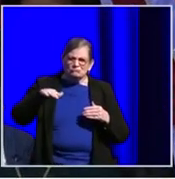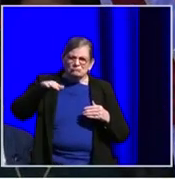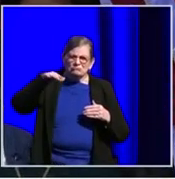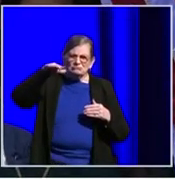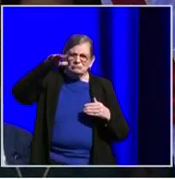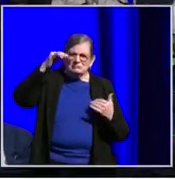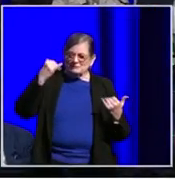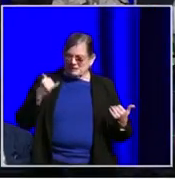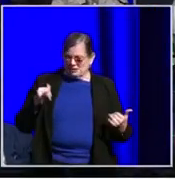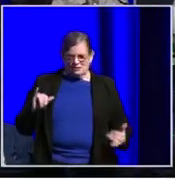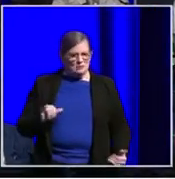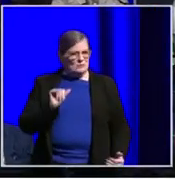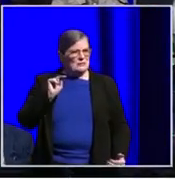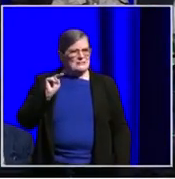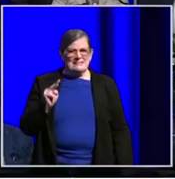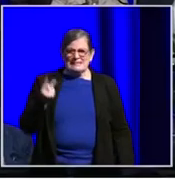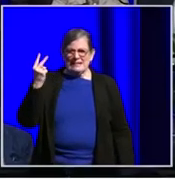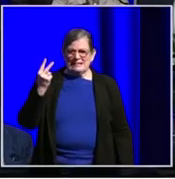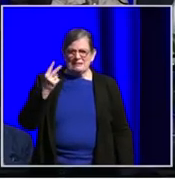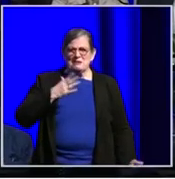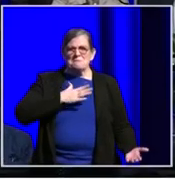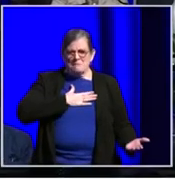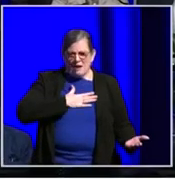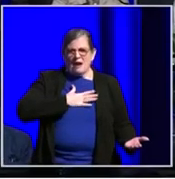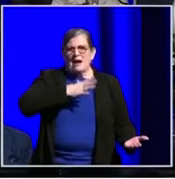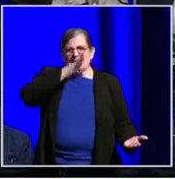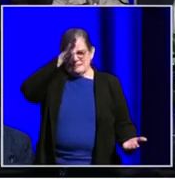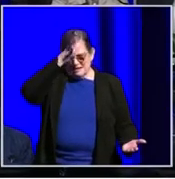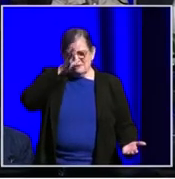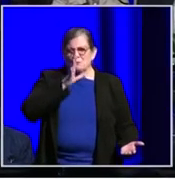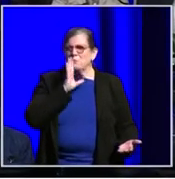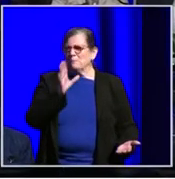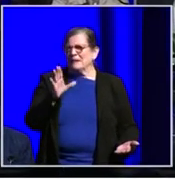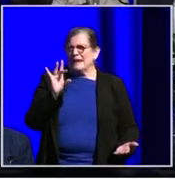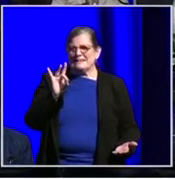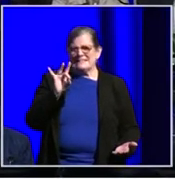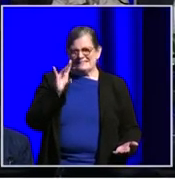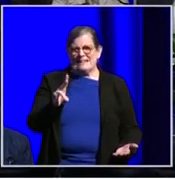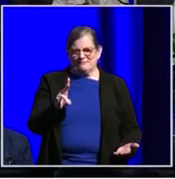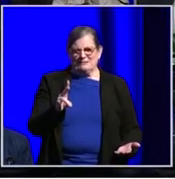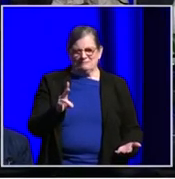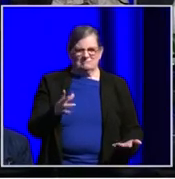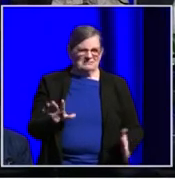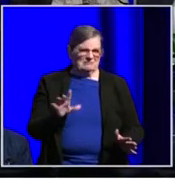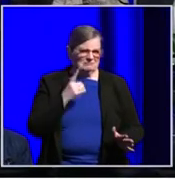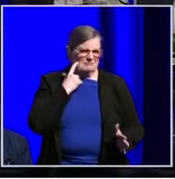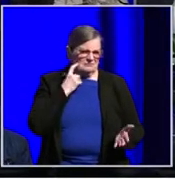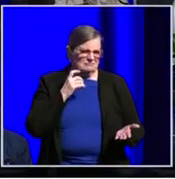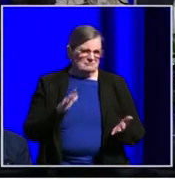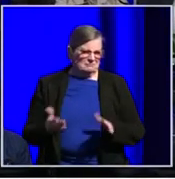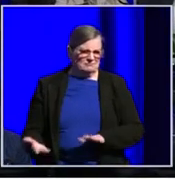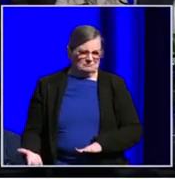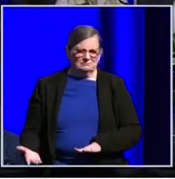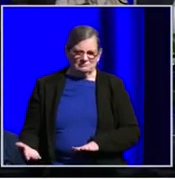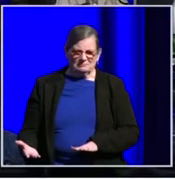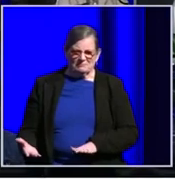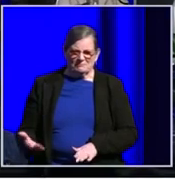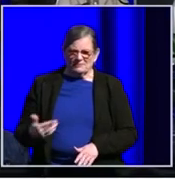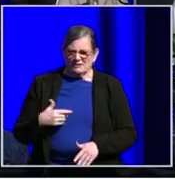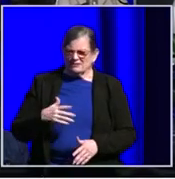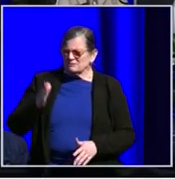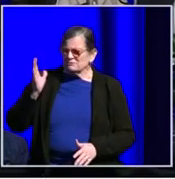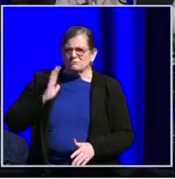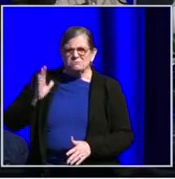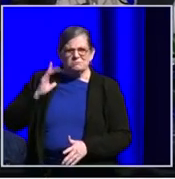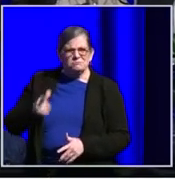birthday. When he left the Justice Department in the mid-60s, many of the firms in this city would not hire him because he was